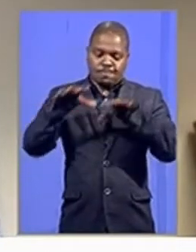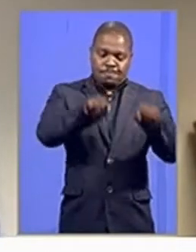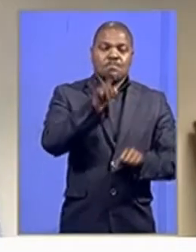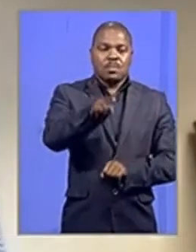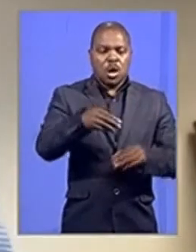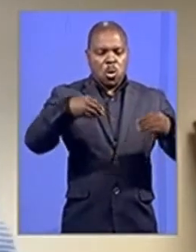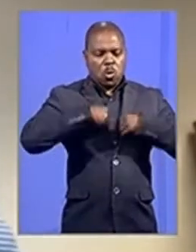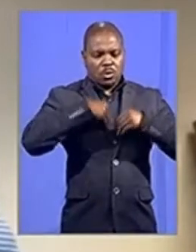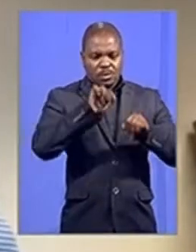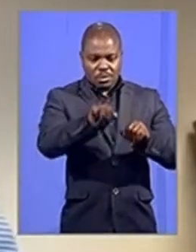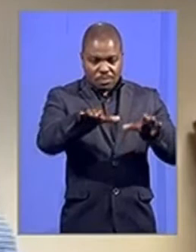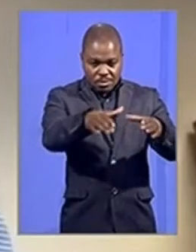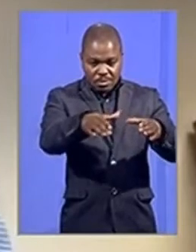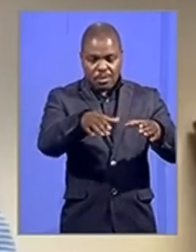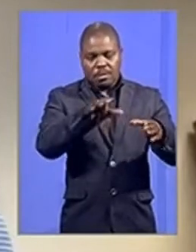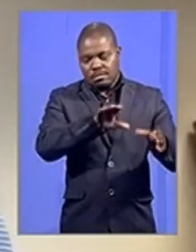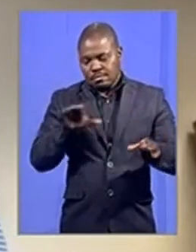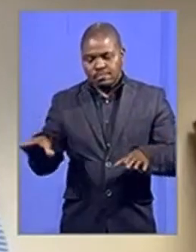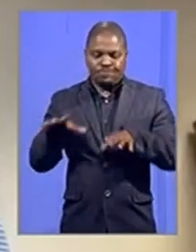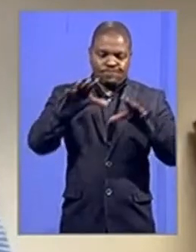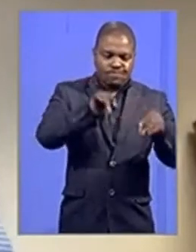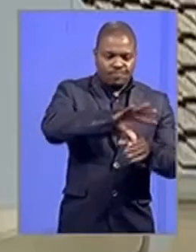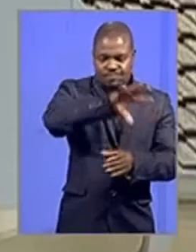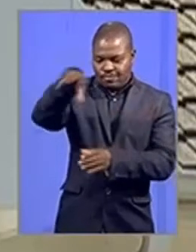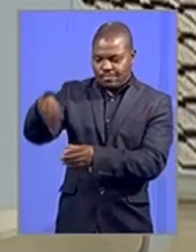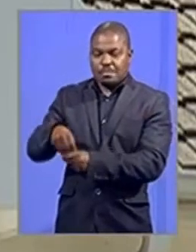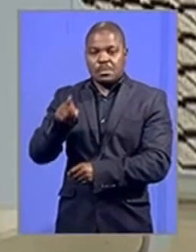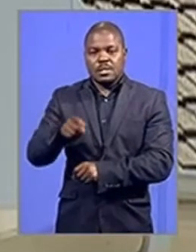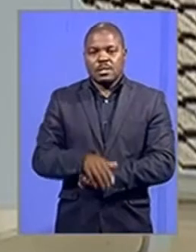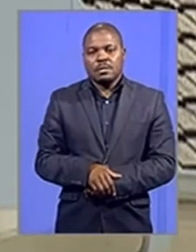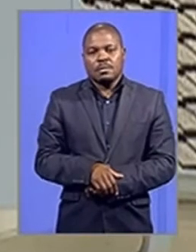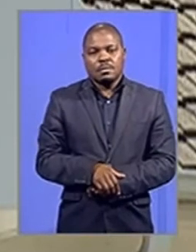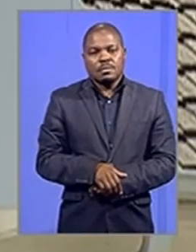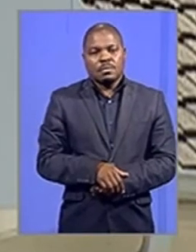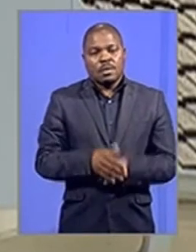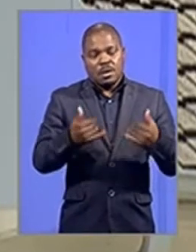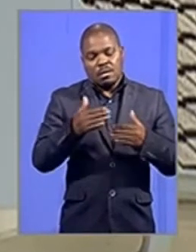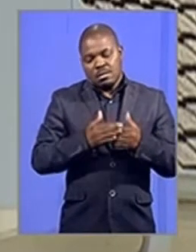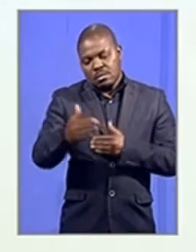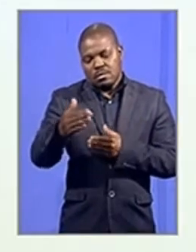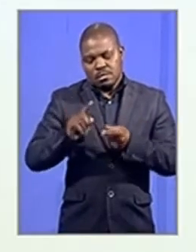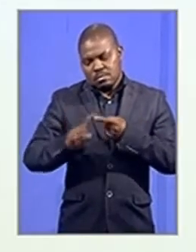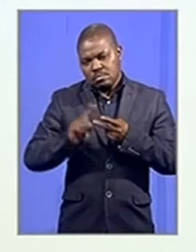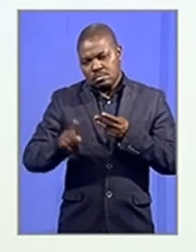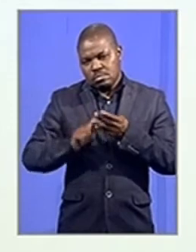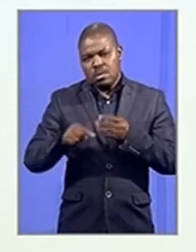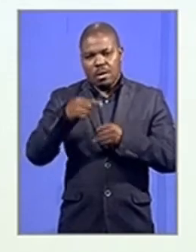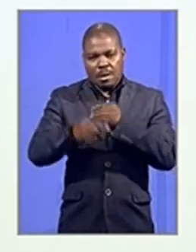under medical scheme must be transferred to NHI. Ho tla tswelwa pele ka ho tshohla dintlha tse mabapi